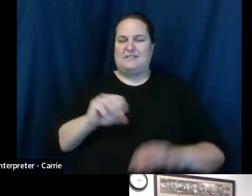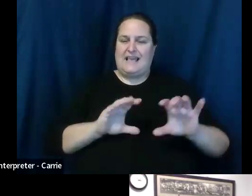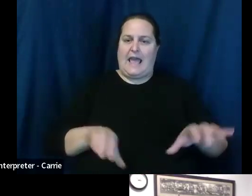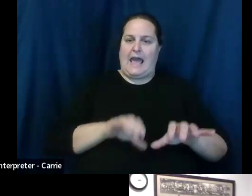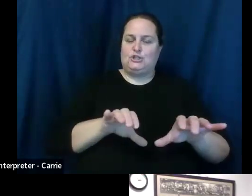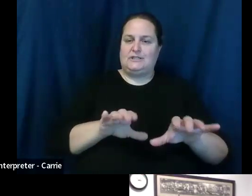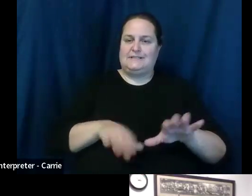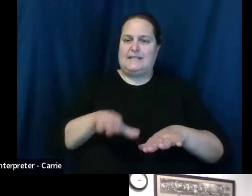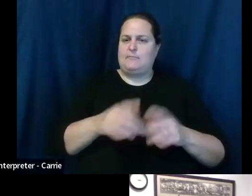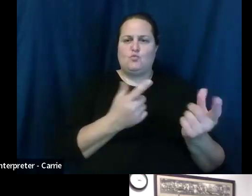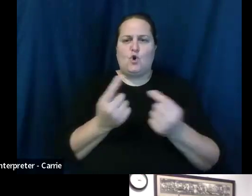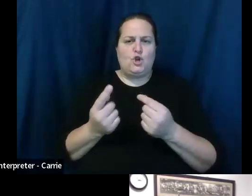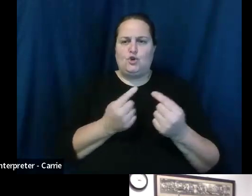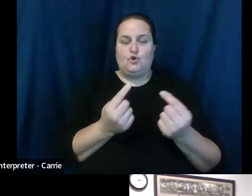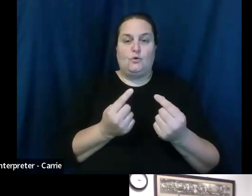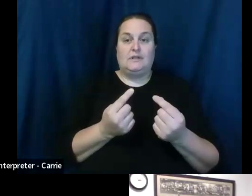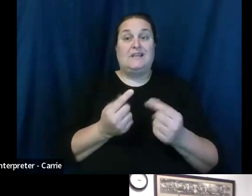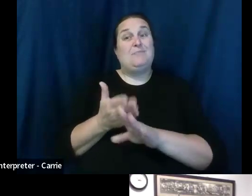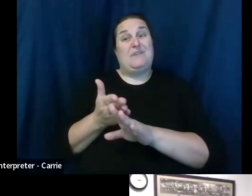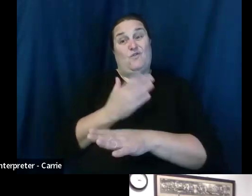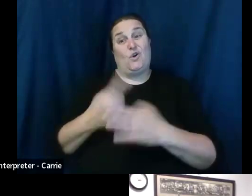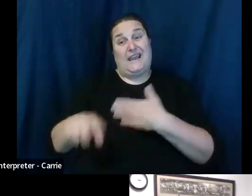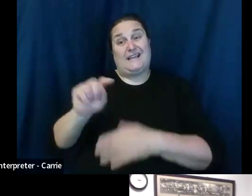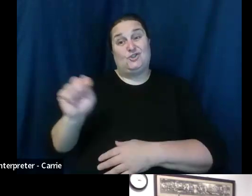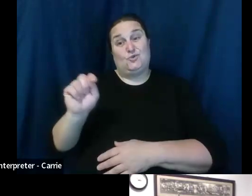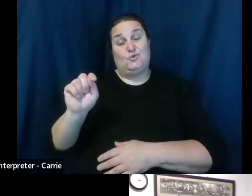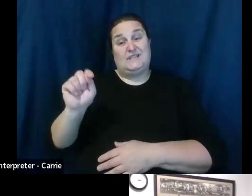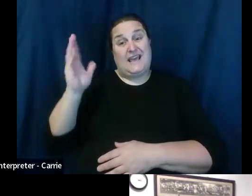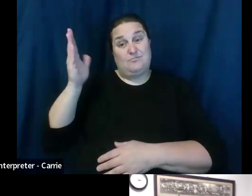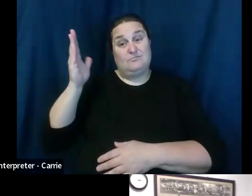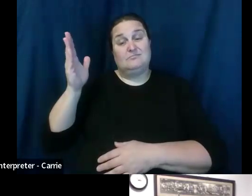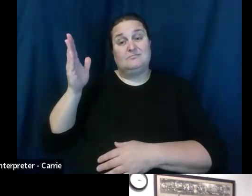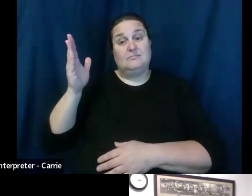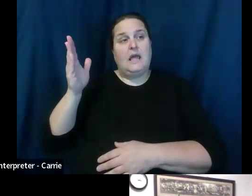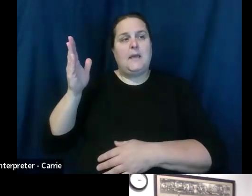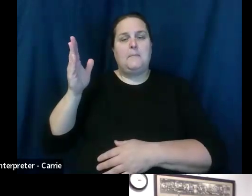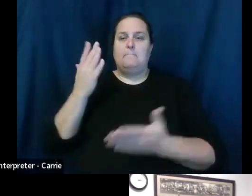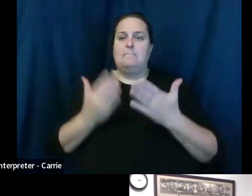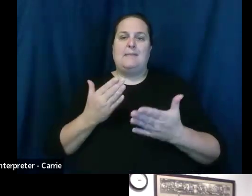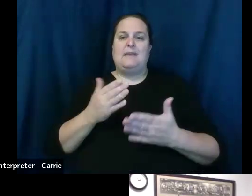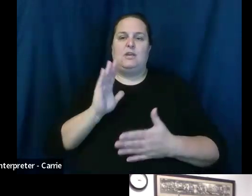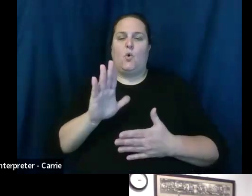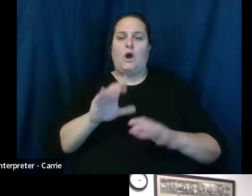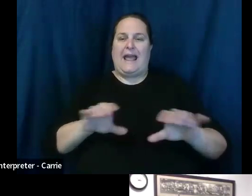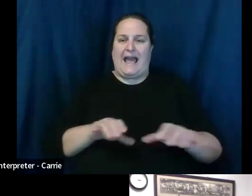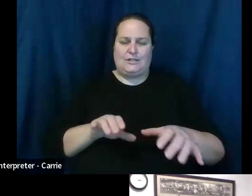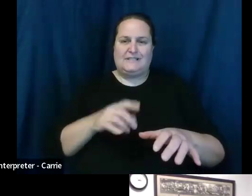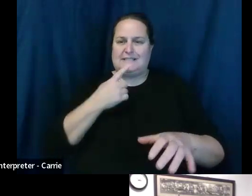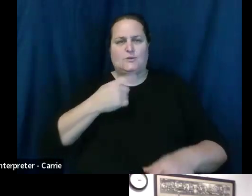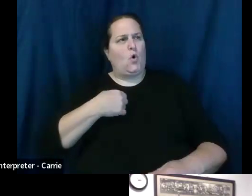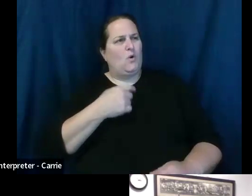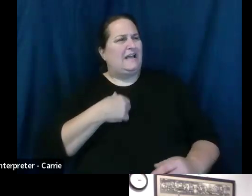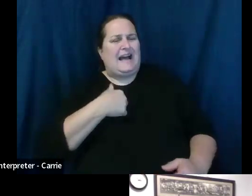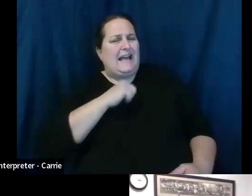Maybe between now and next Tuesday, you could look at those and find one of those things to do. It doesn't necessarily have to be smoke detector